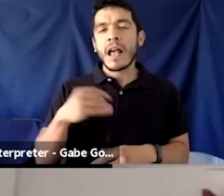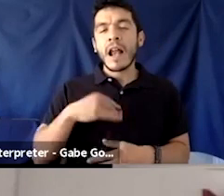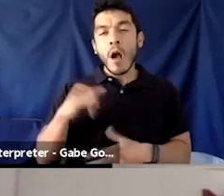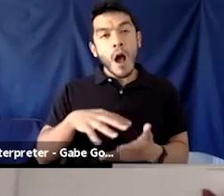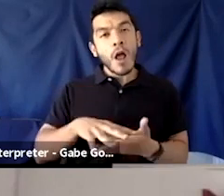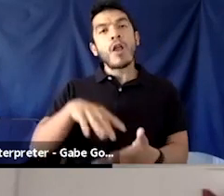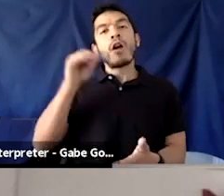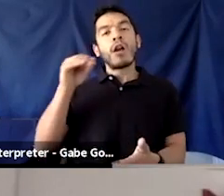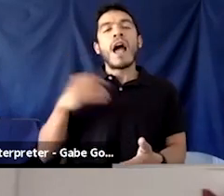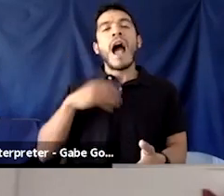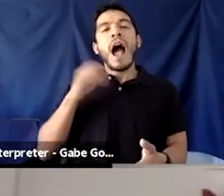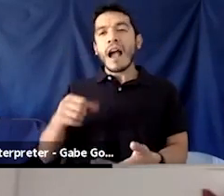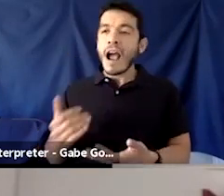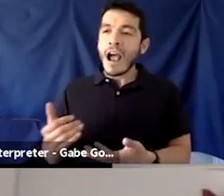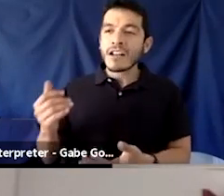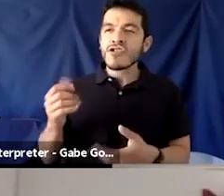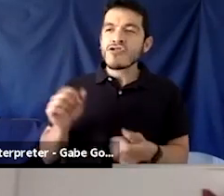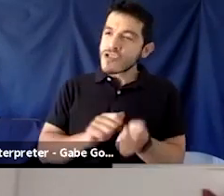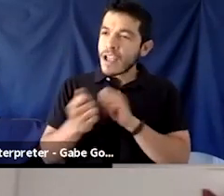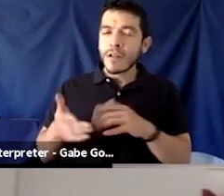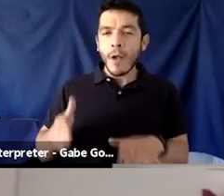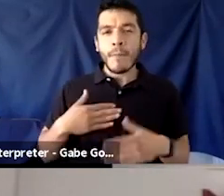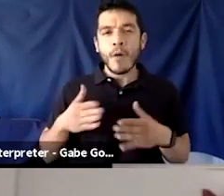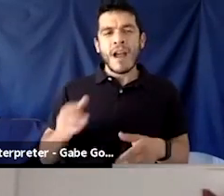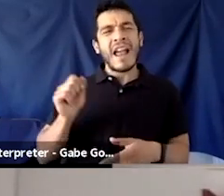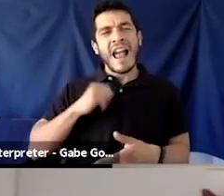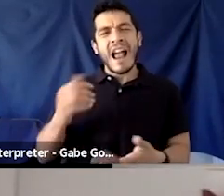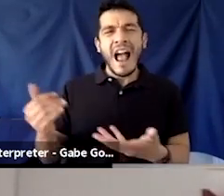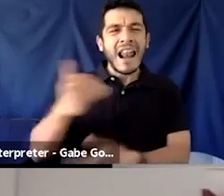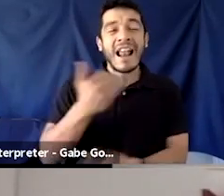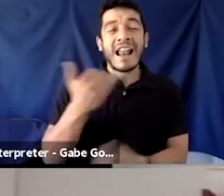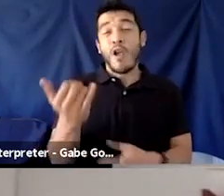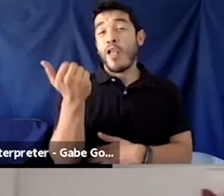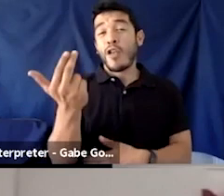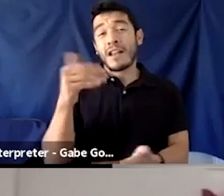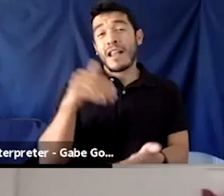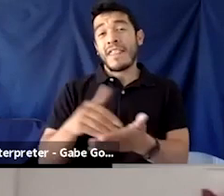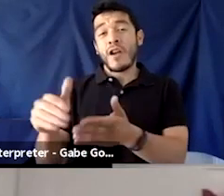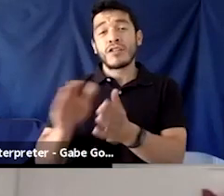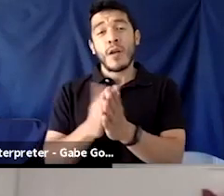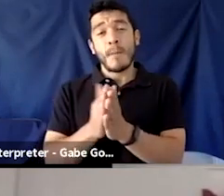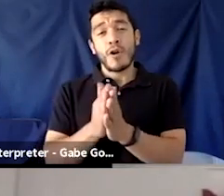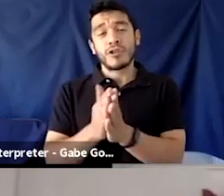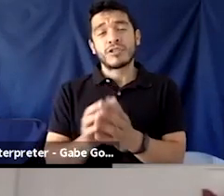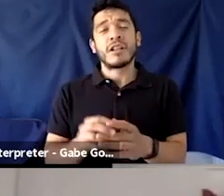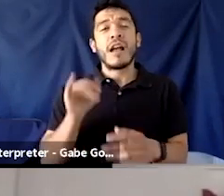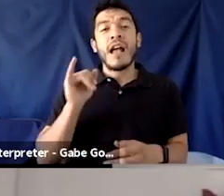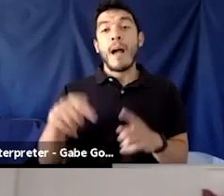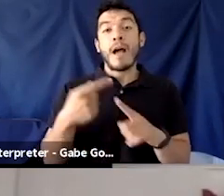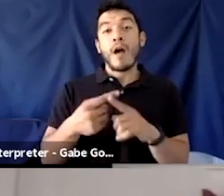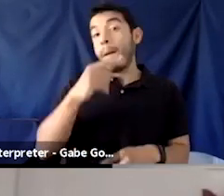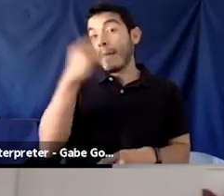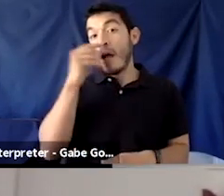been able to collect 13,000 books where Black girls are the main characters. So it started with my own personal frustration, based off of my